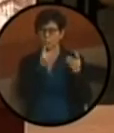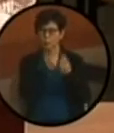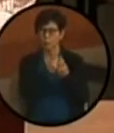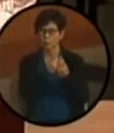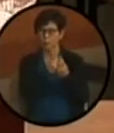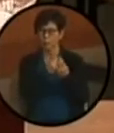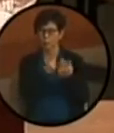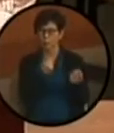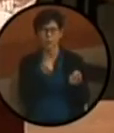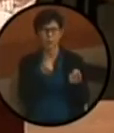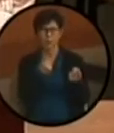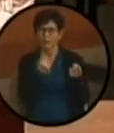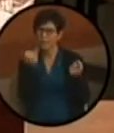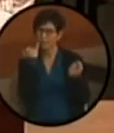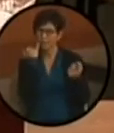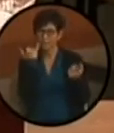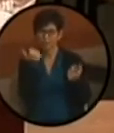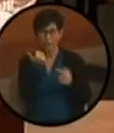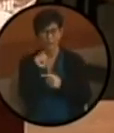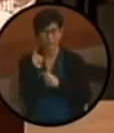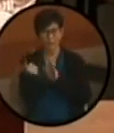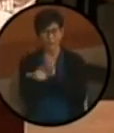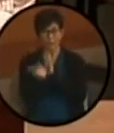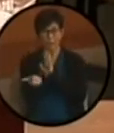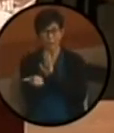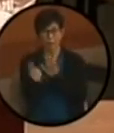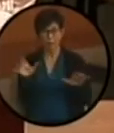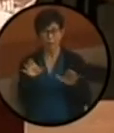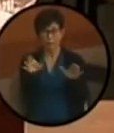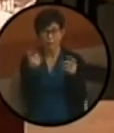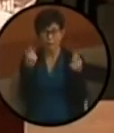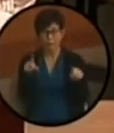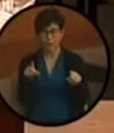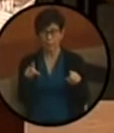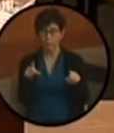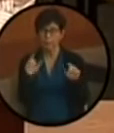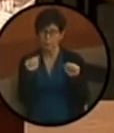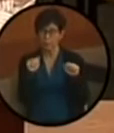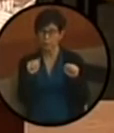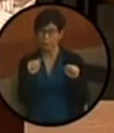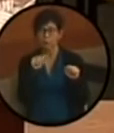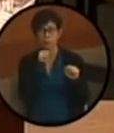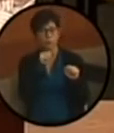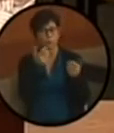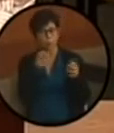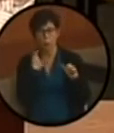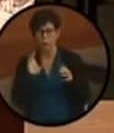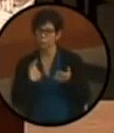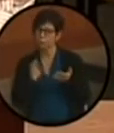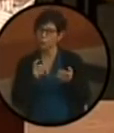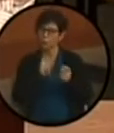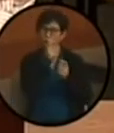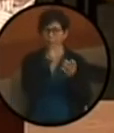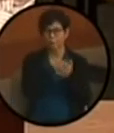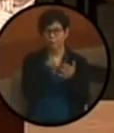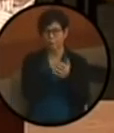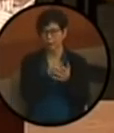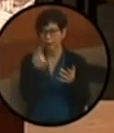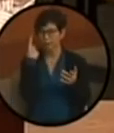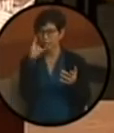to be insuring if any illegal activity is going on, because I'm constantly told rumors, and I don't repeat everything I'm